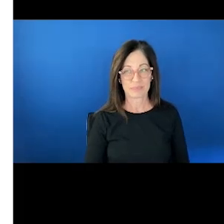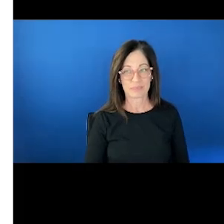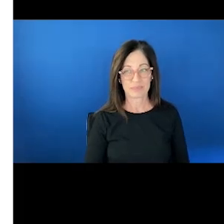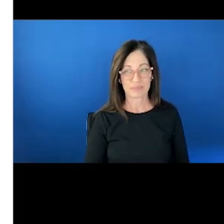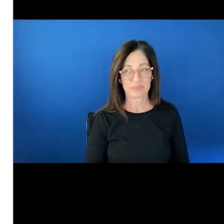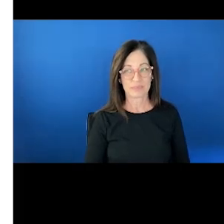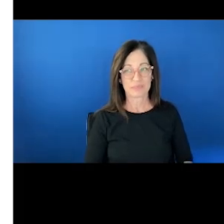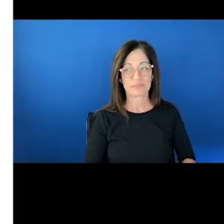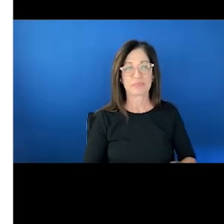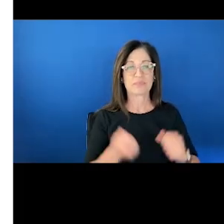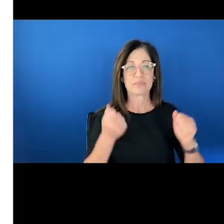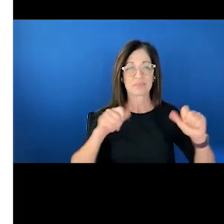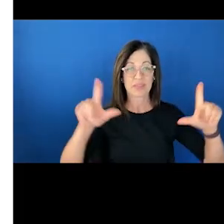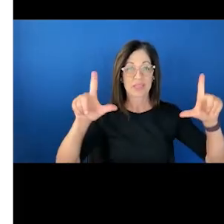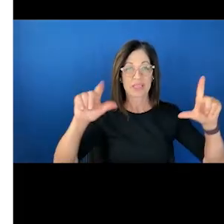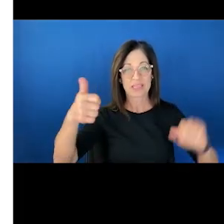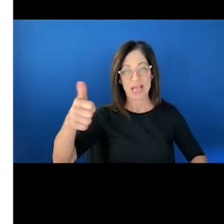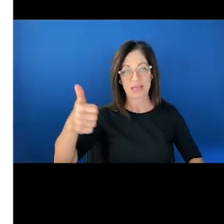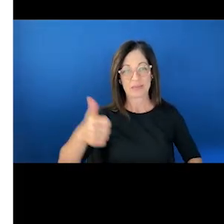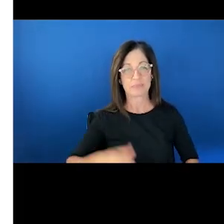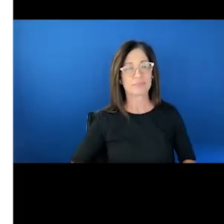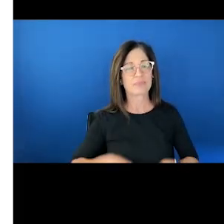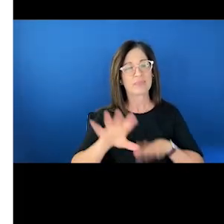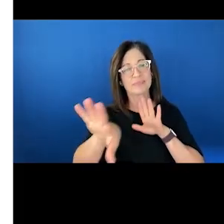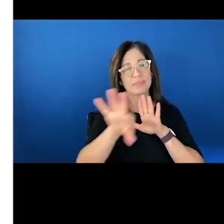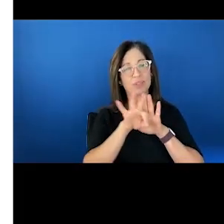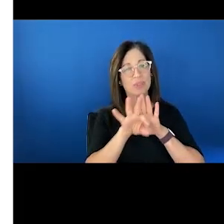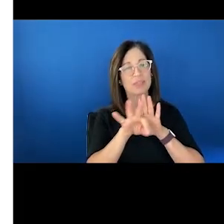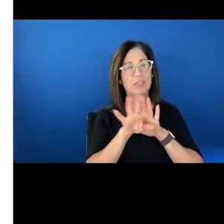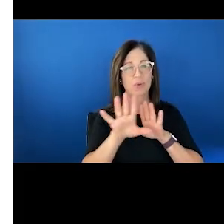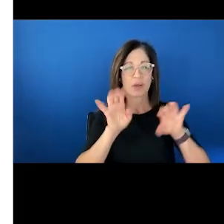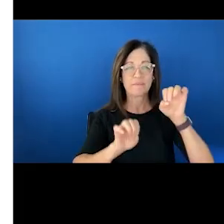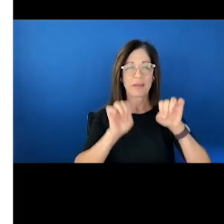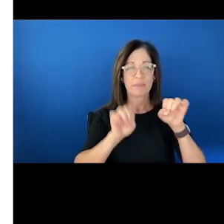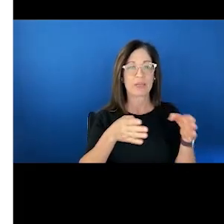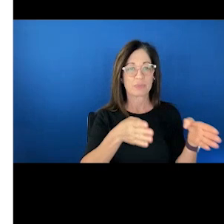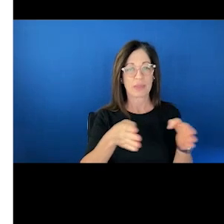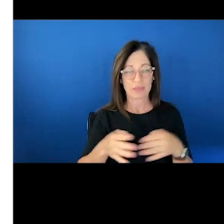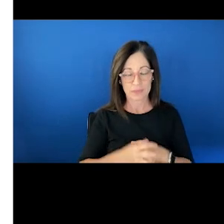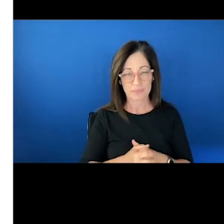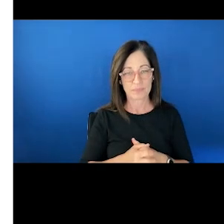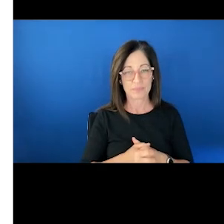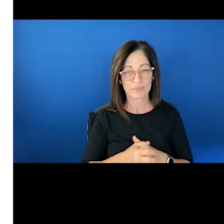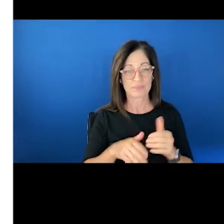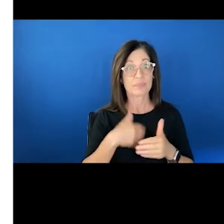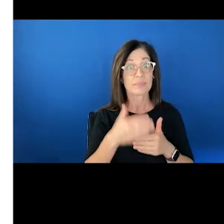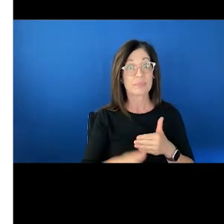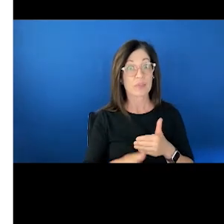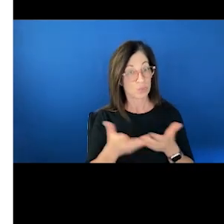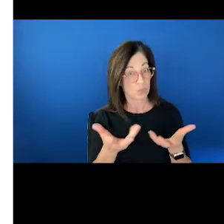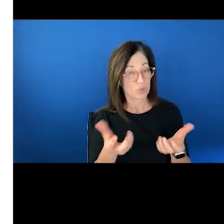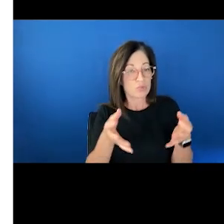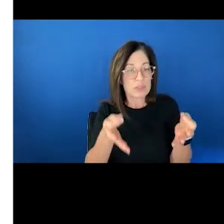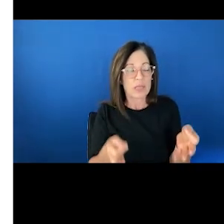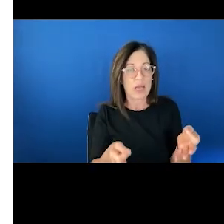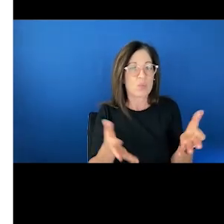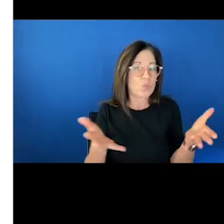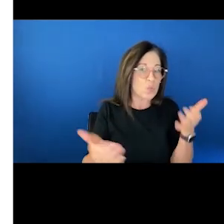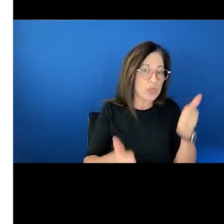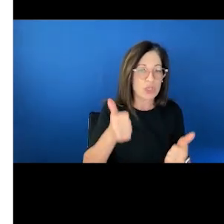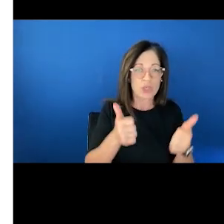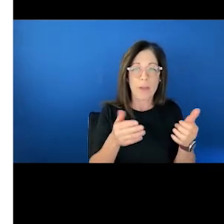Slide 10, selecting evaluation methods. Next, you'll want to choose methods that help